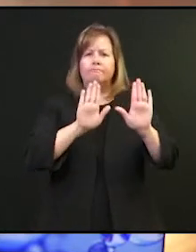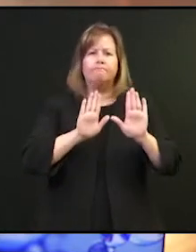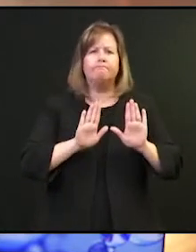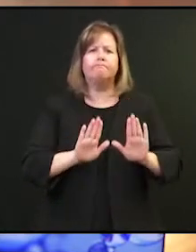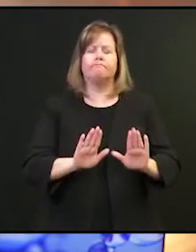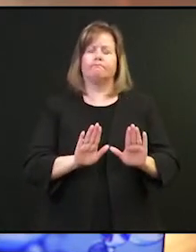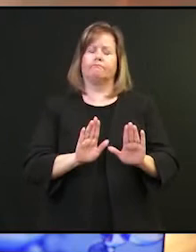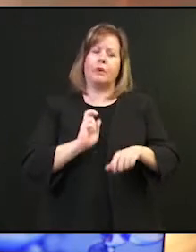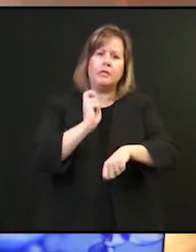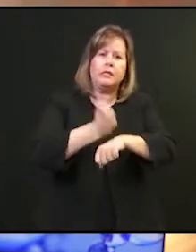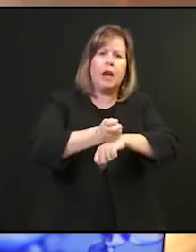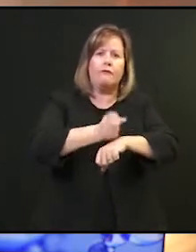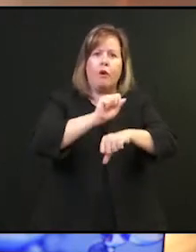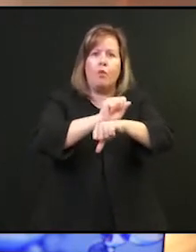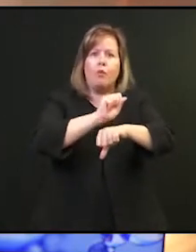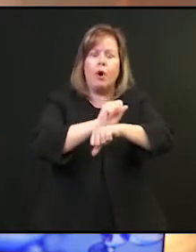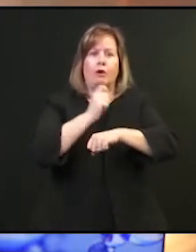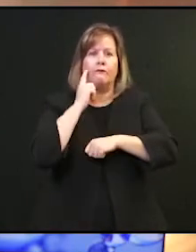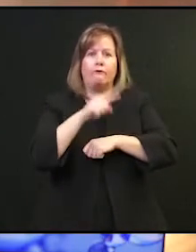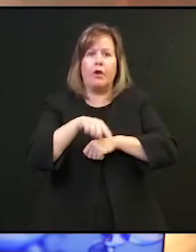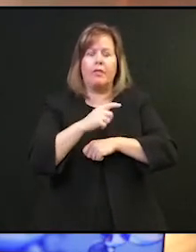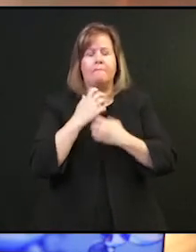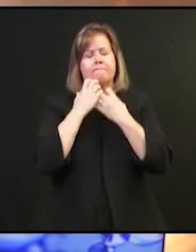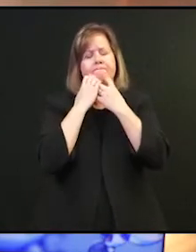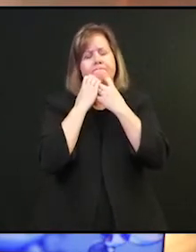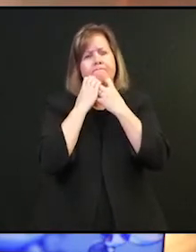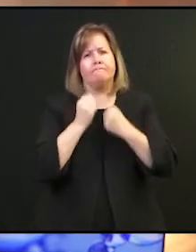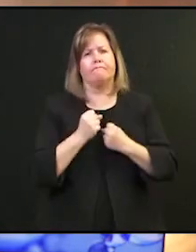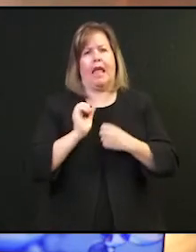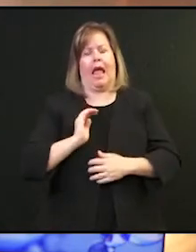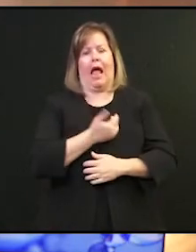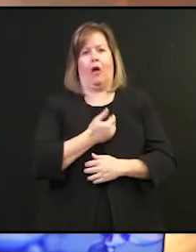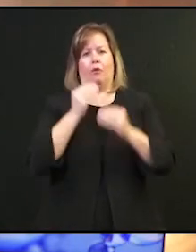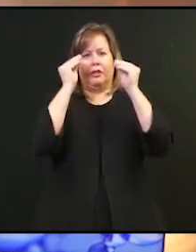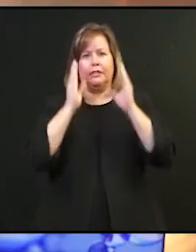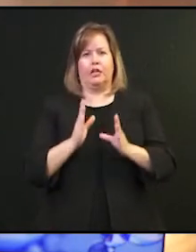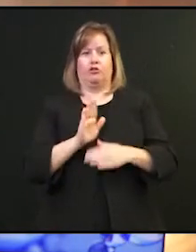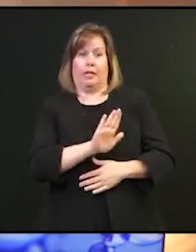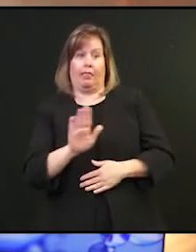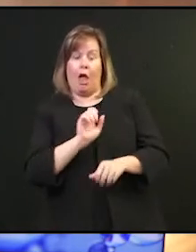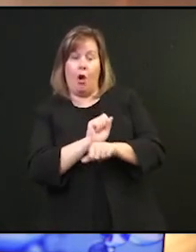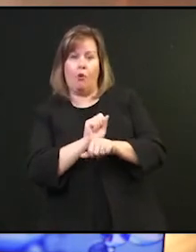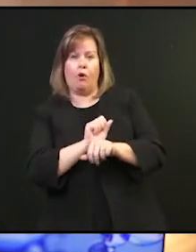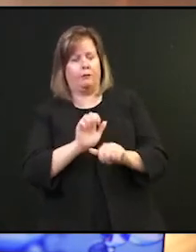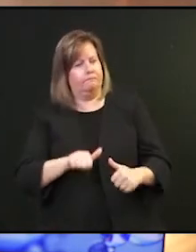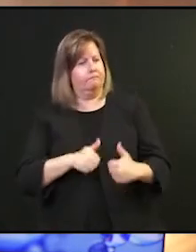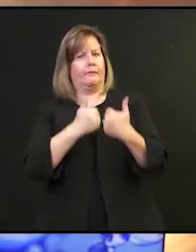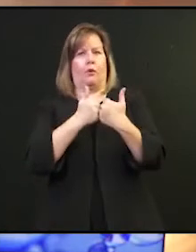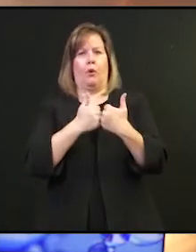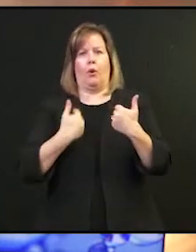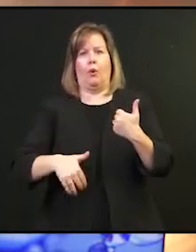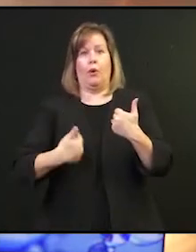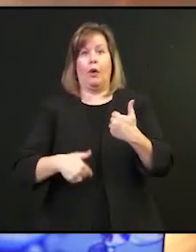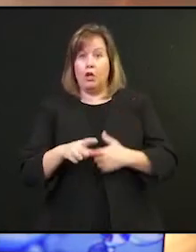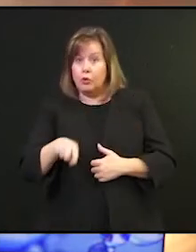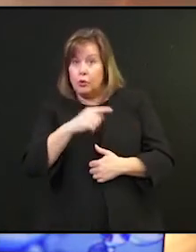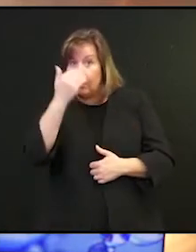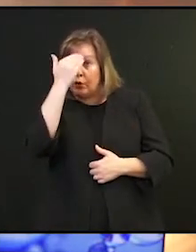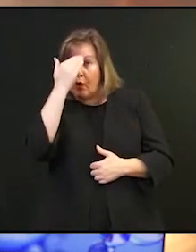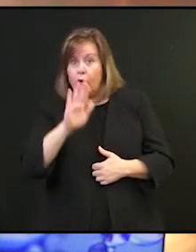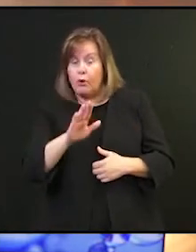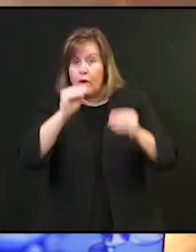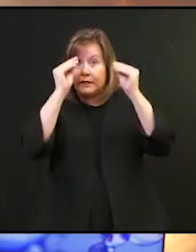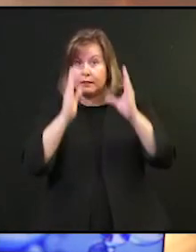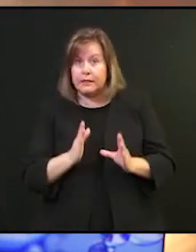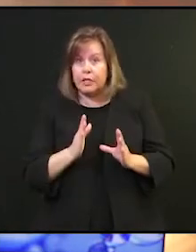teachers more than ever, especially seeing how challenging that work is. So everyone knows a teacher. Please reach out